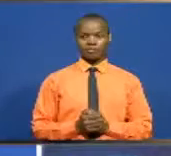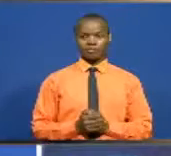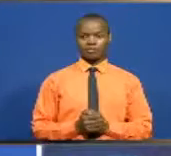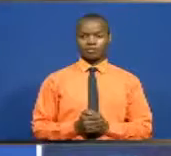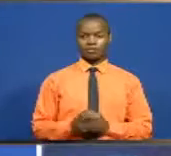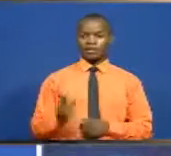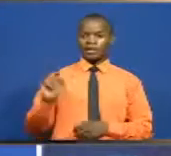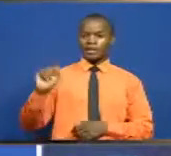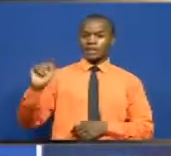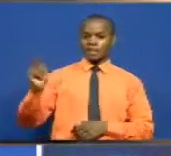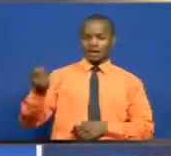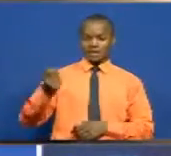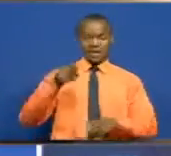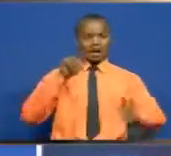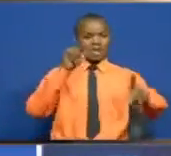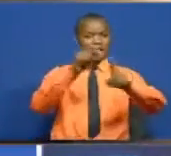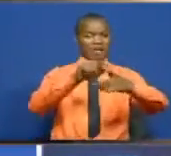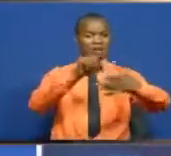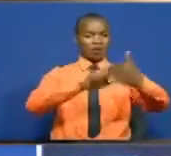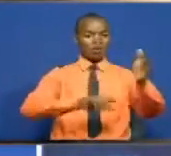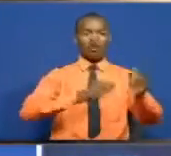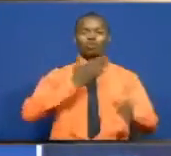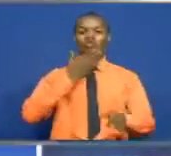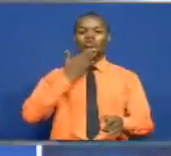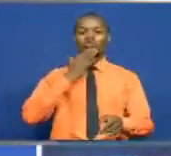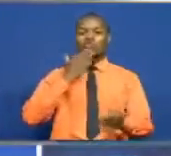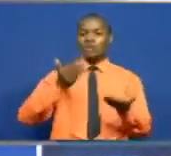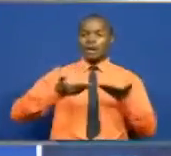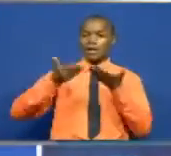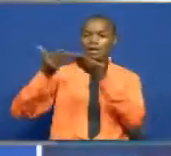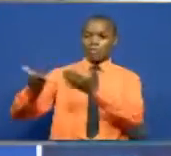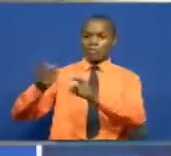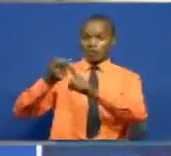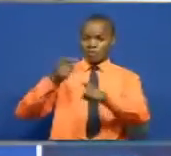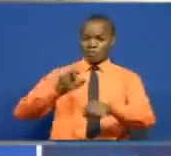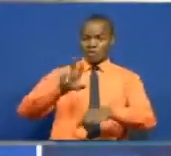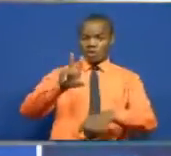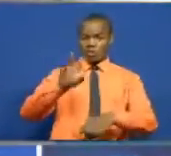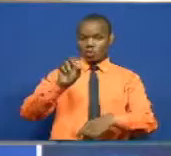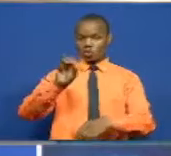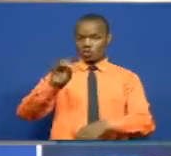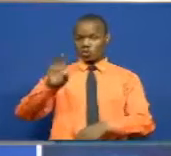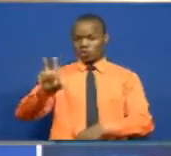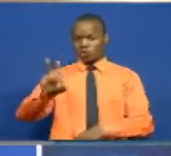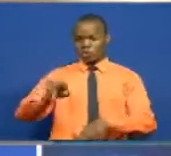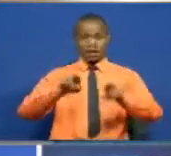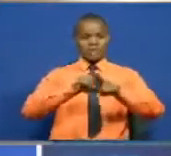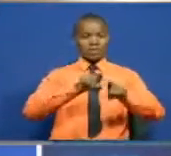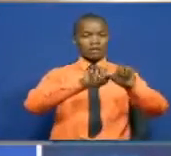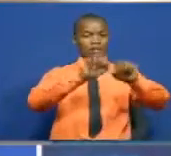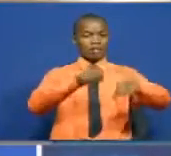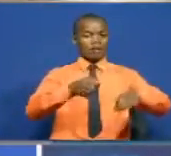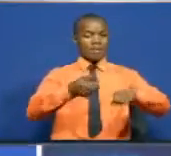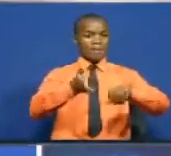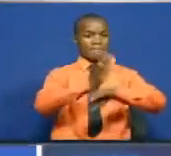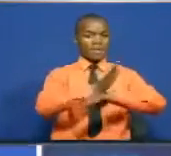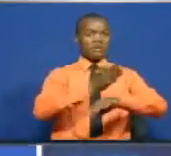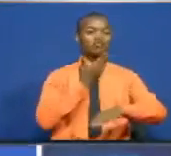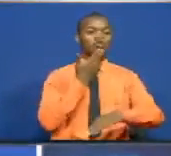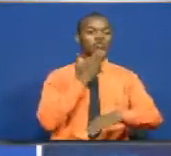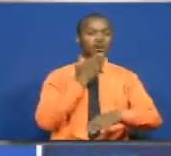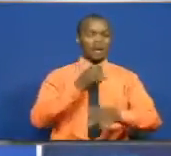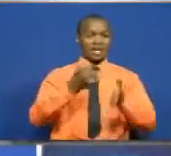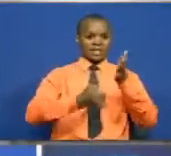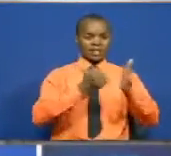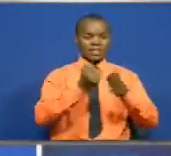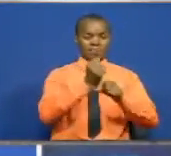Kenya has been seeking sugar import extension safeguards since the year 2002, promising to reform the sugar industry to make it profitable